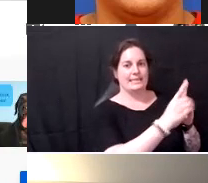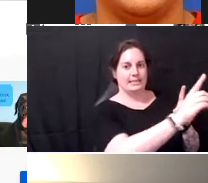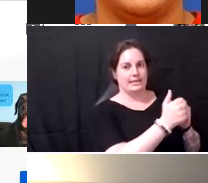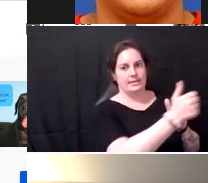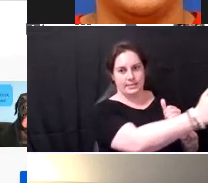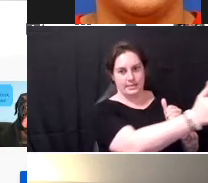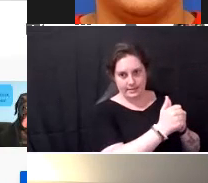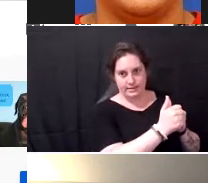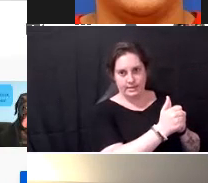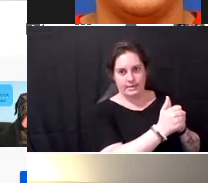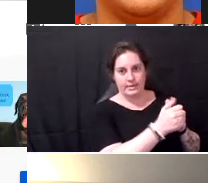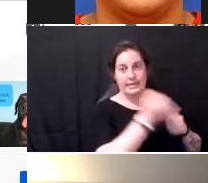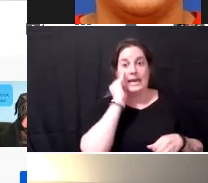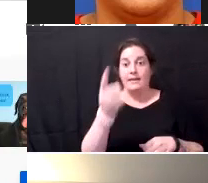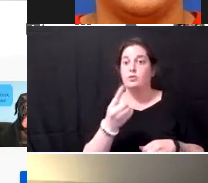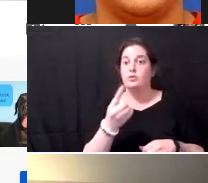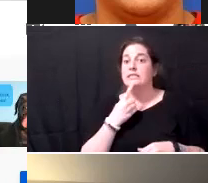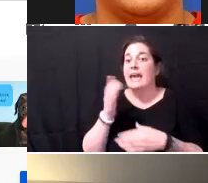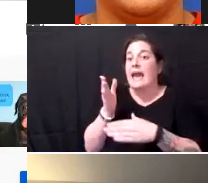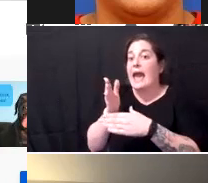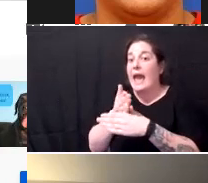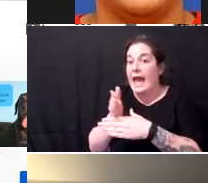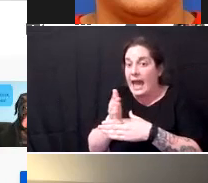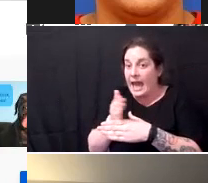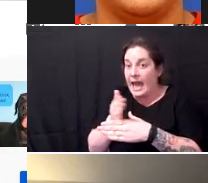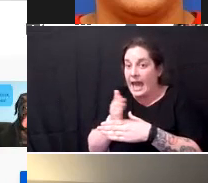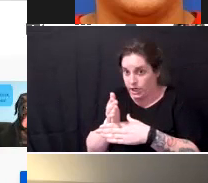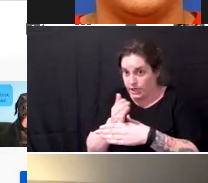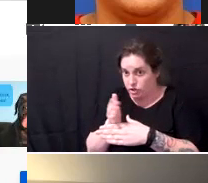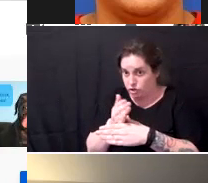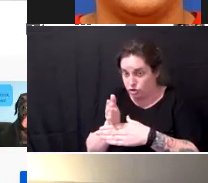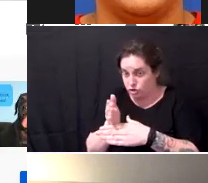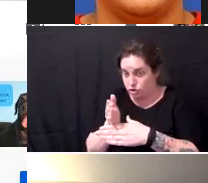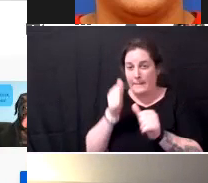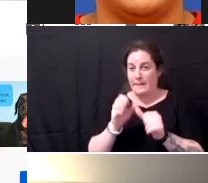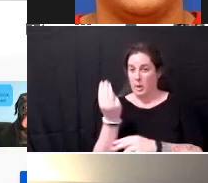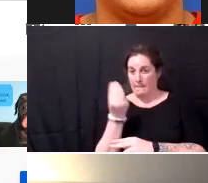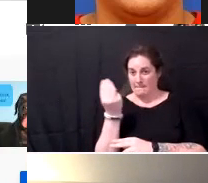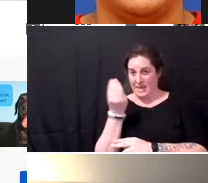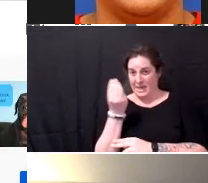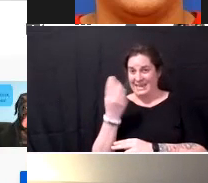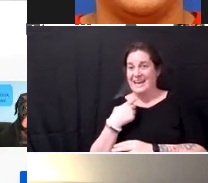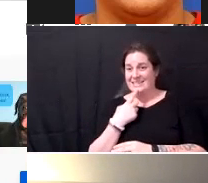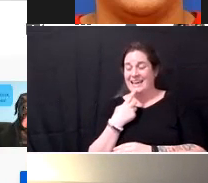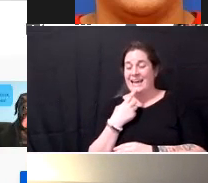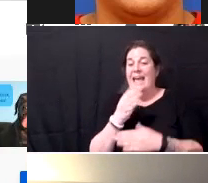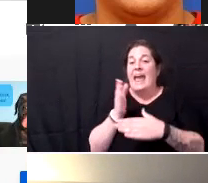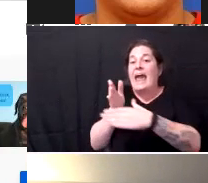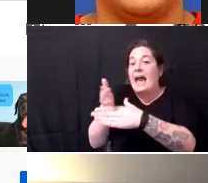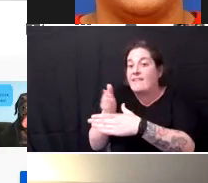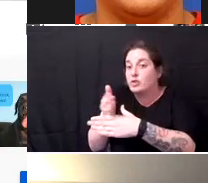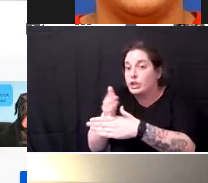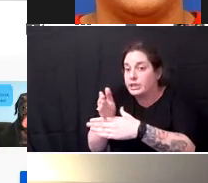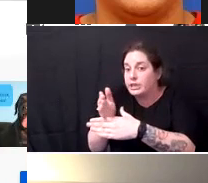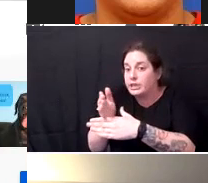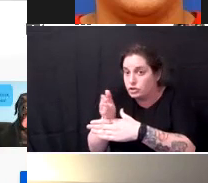And if you say average values, remember I talked about on Monday the difference between average